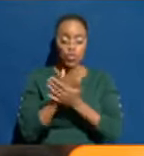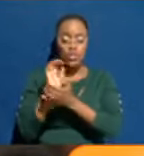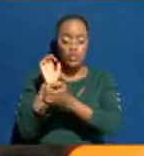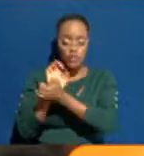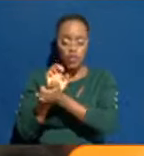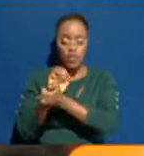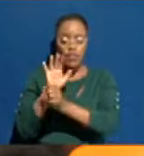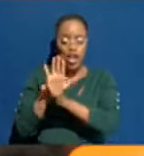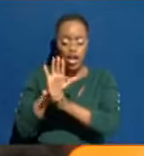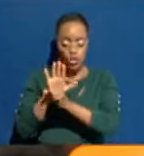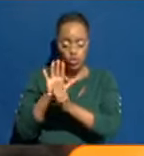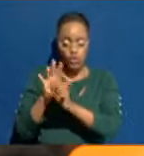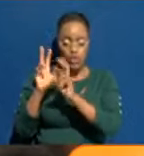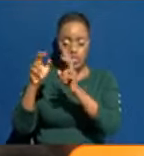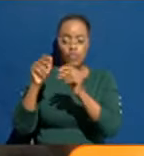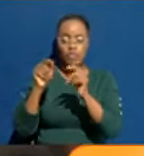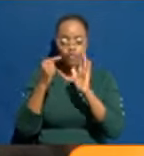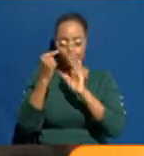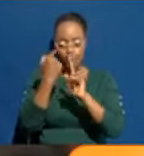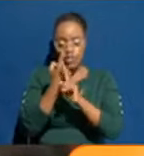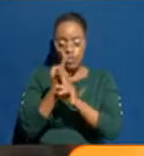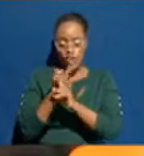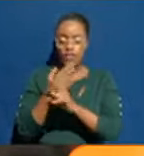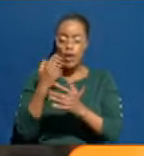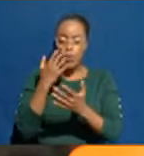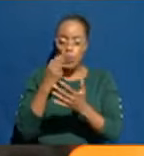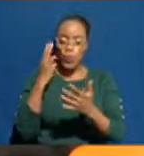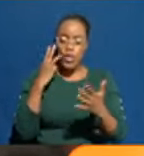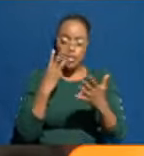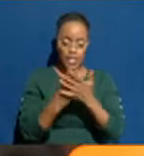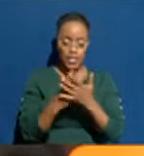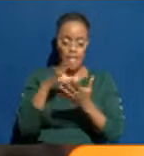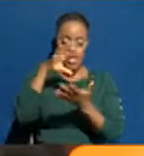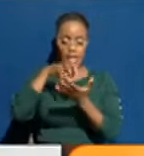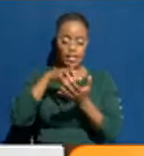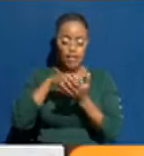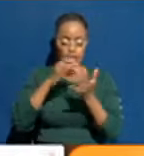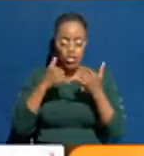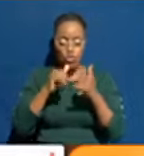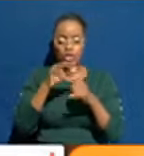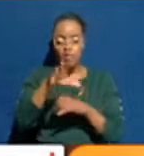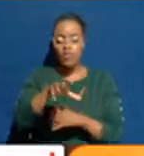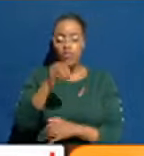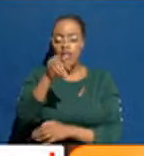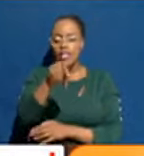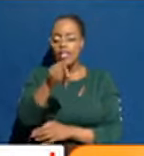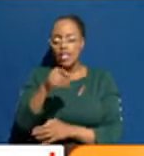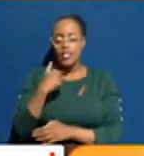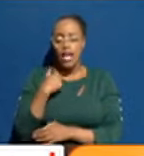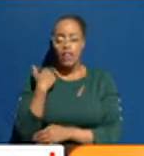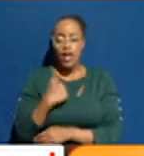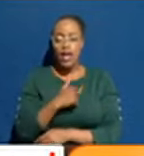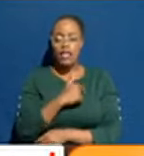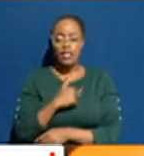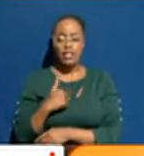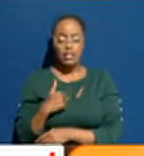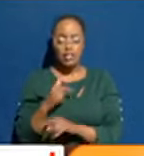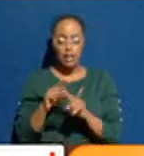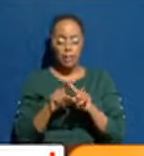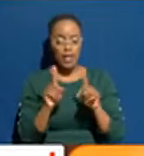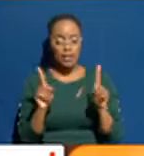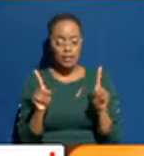a lot of capital out of a number of circumstances in a bid to establish the accused was guilty,